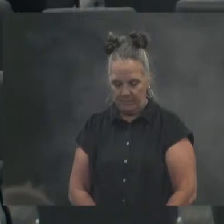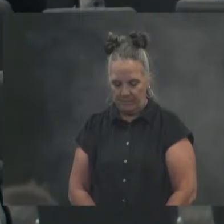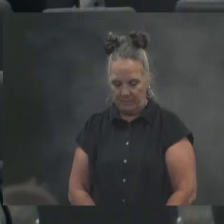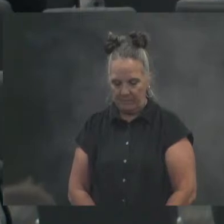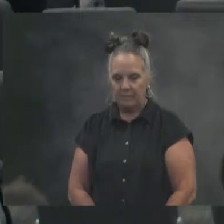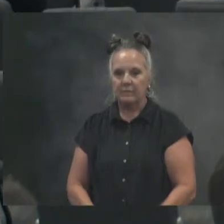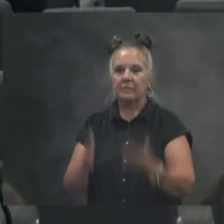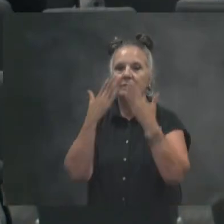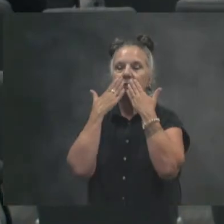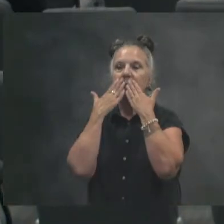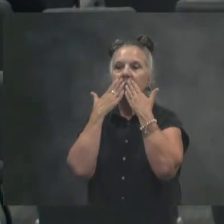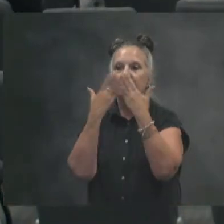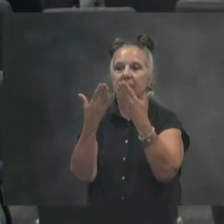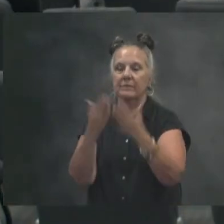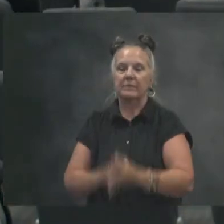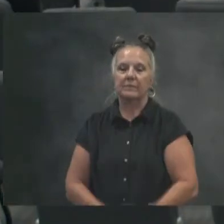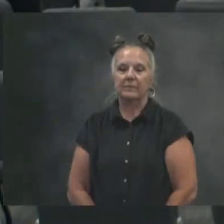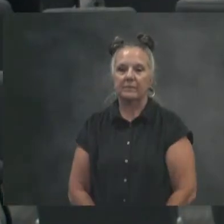Thank you.